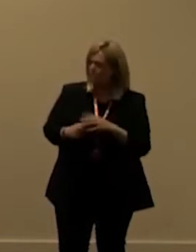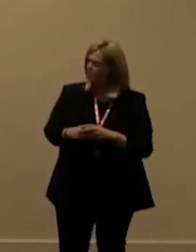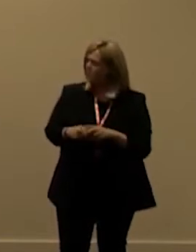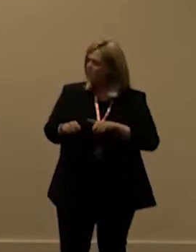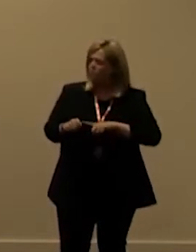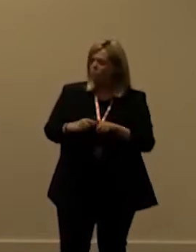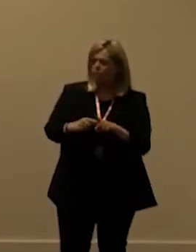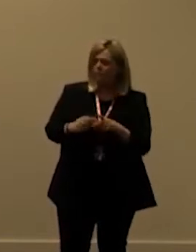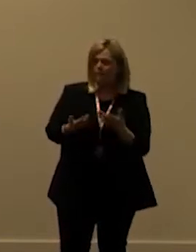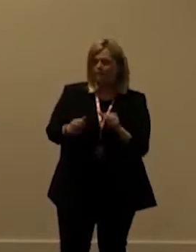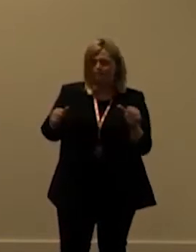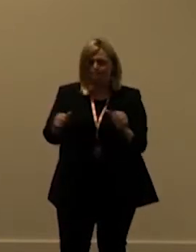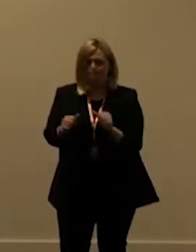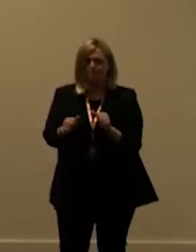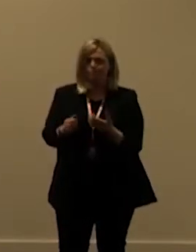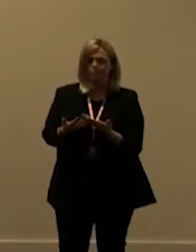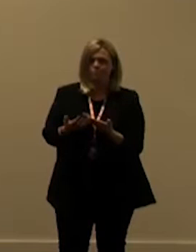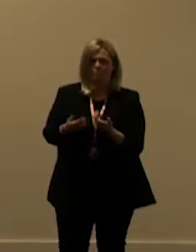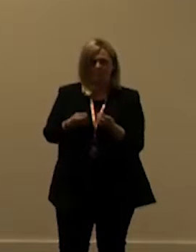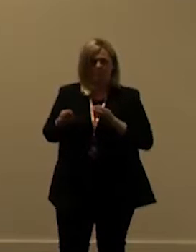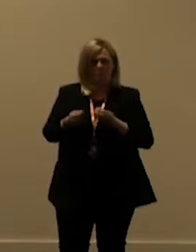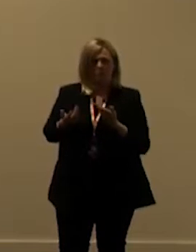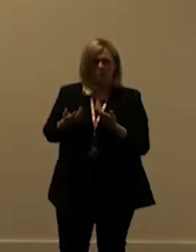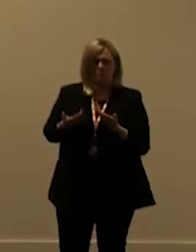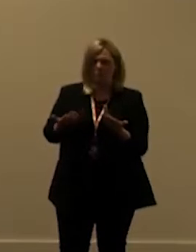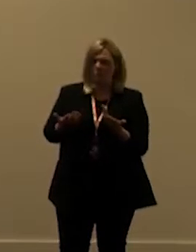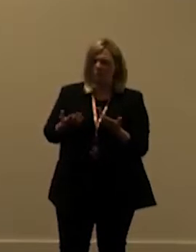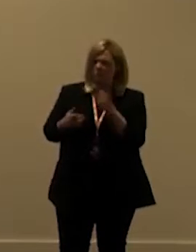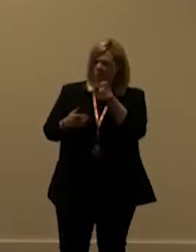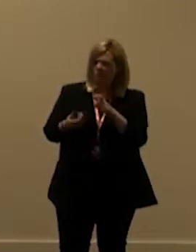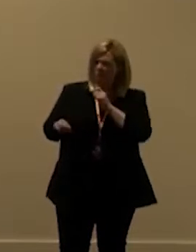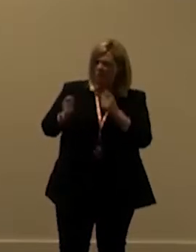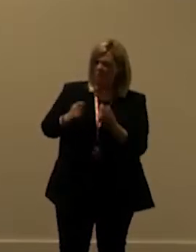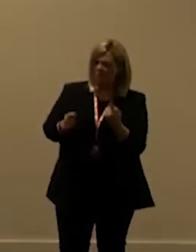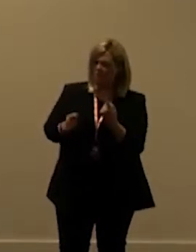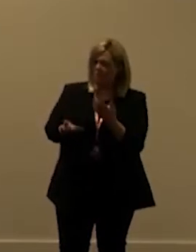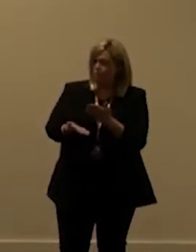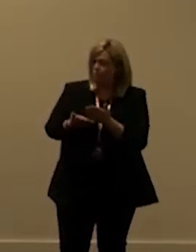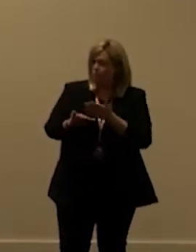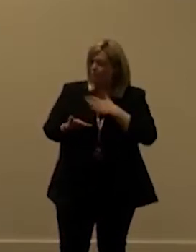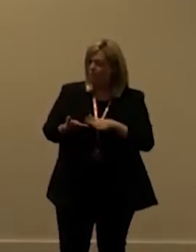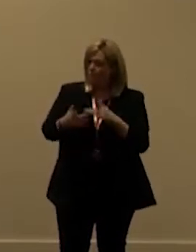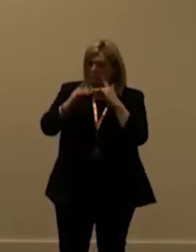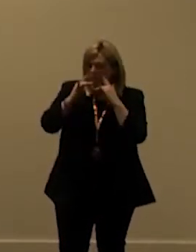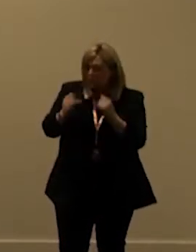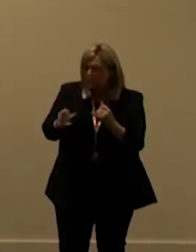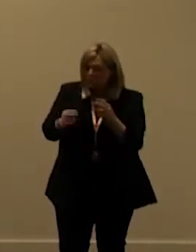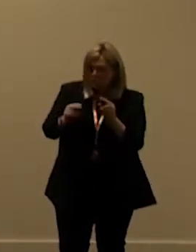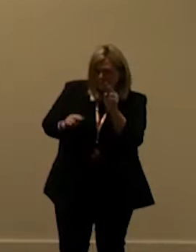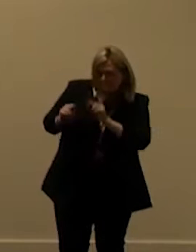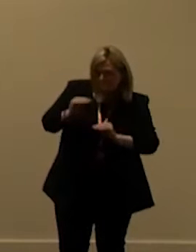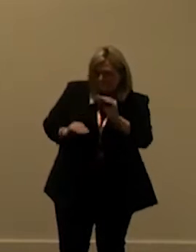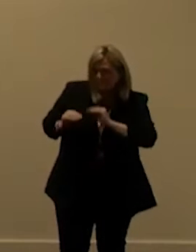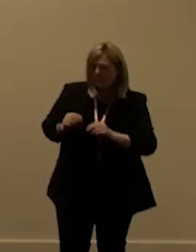We're trying to cut out the middlemen and some of the management overhead of having someone apply the changes for us. The idea here is that we have checks and balances, and we